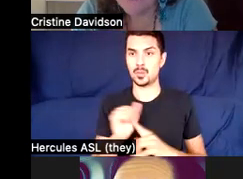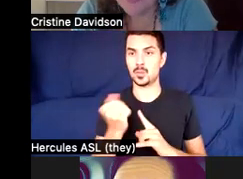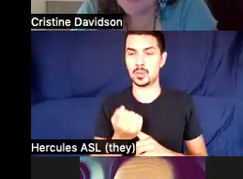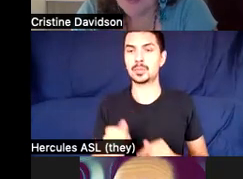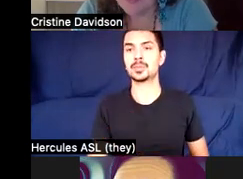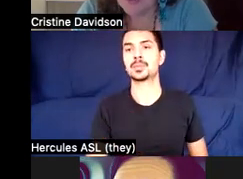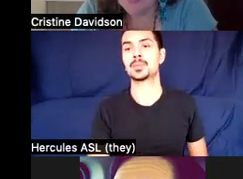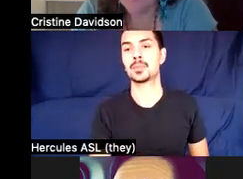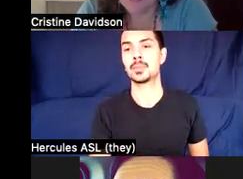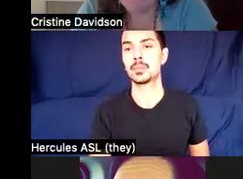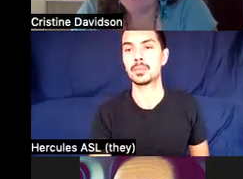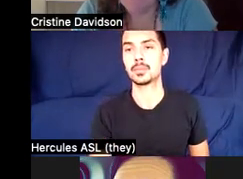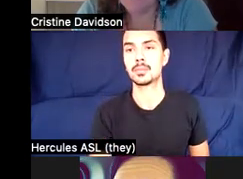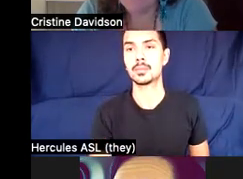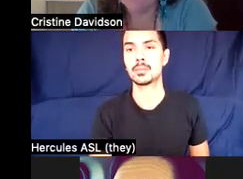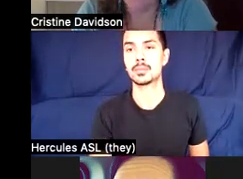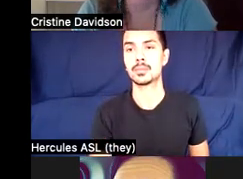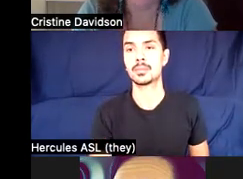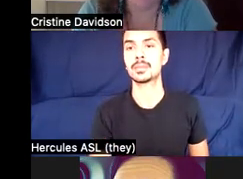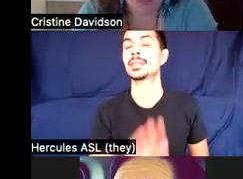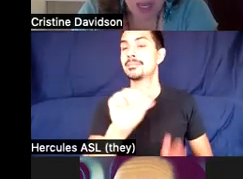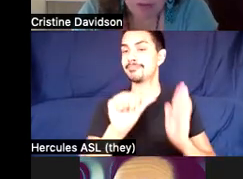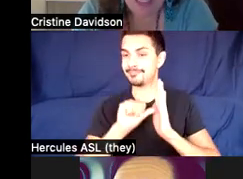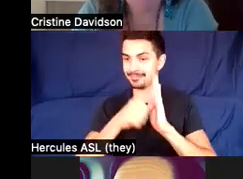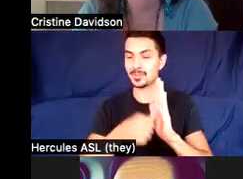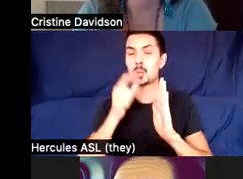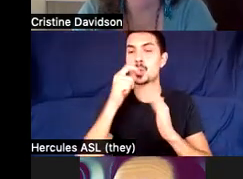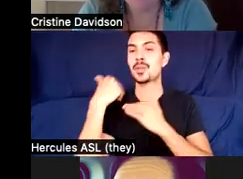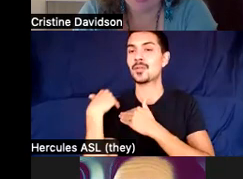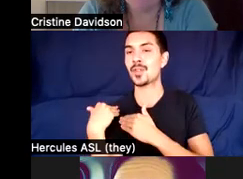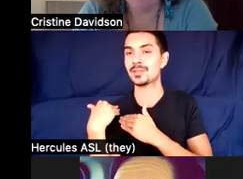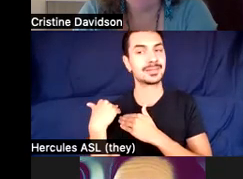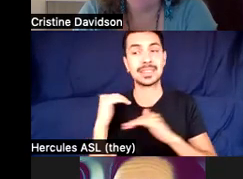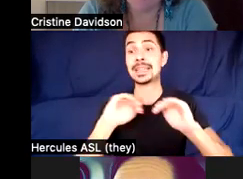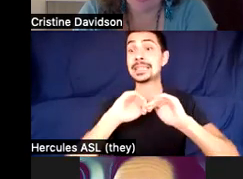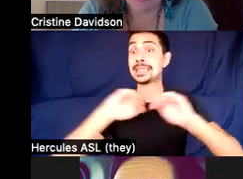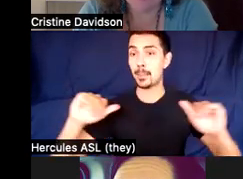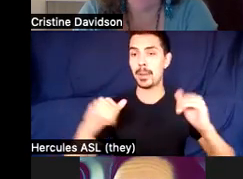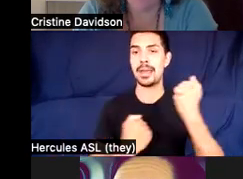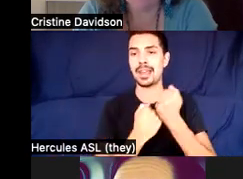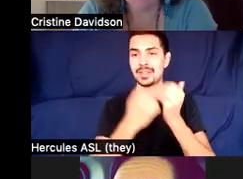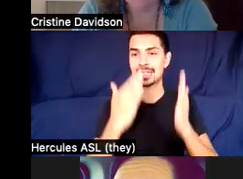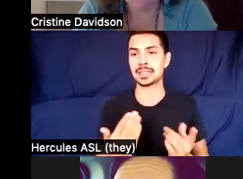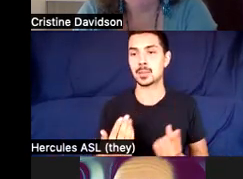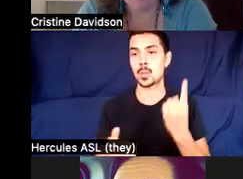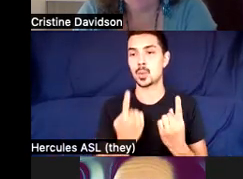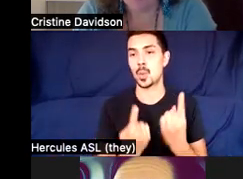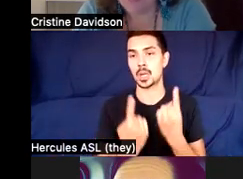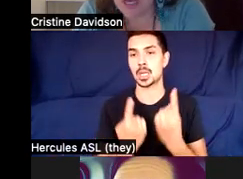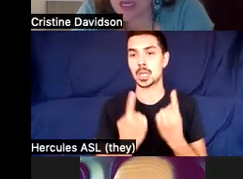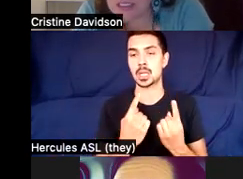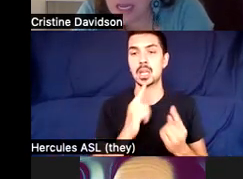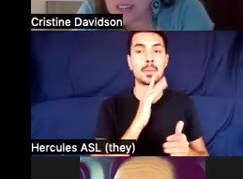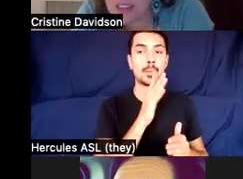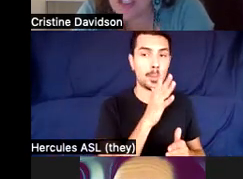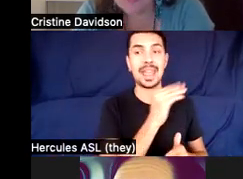added, reiterating who is at fault, having separate advocates for the mom and daughter for individualized support, follow up